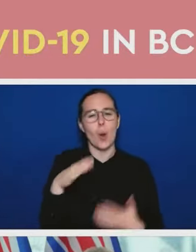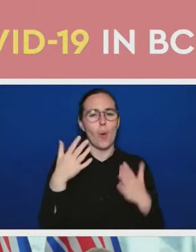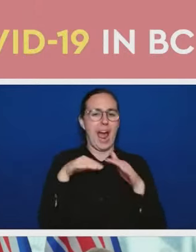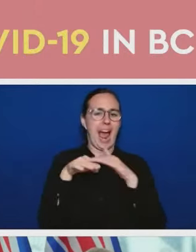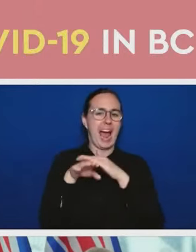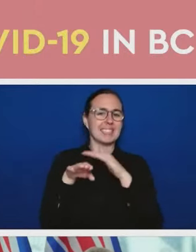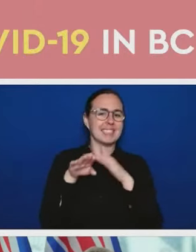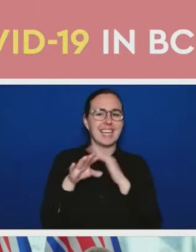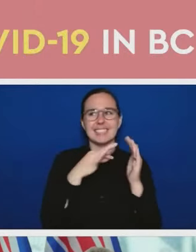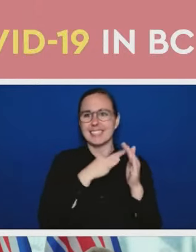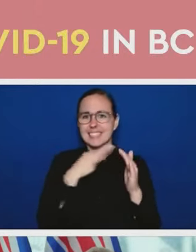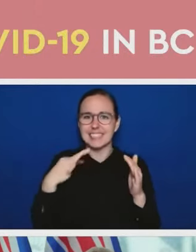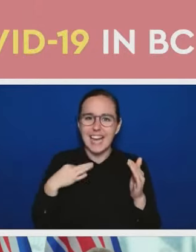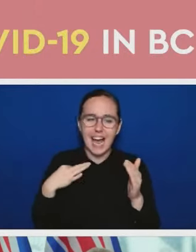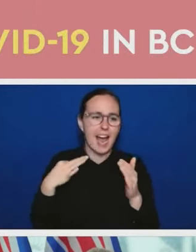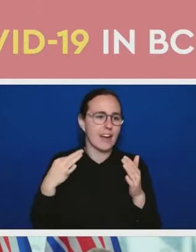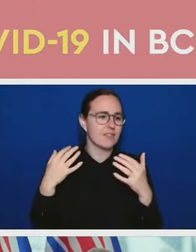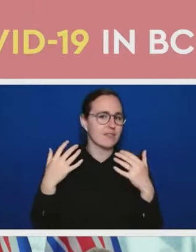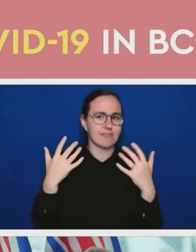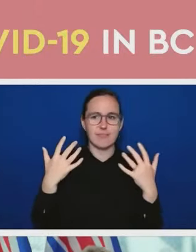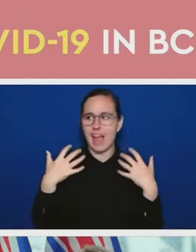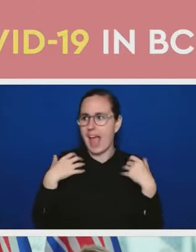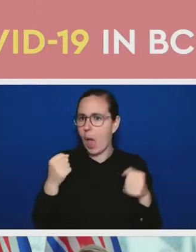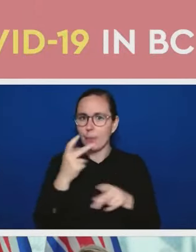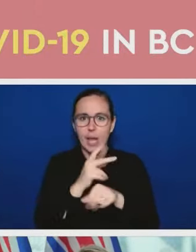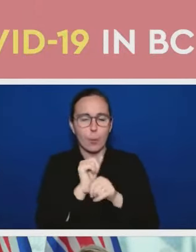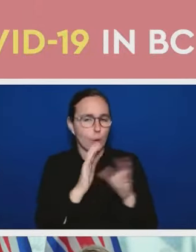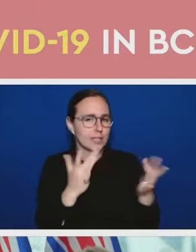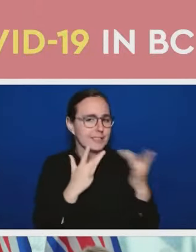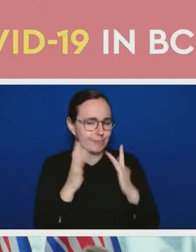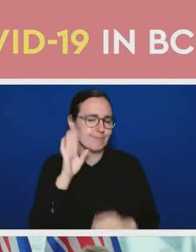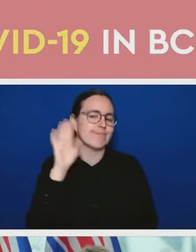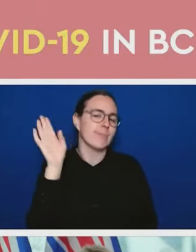you can access Paxlovid,